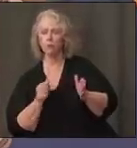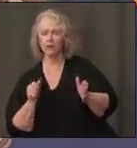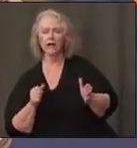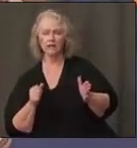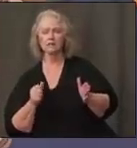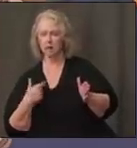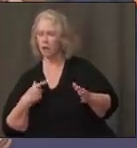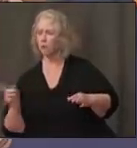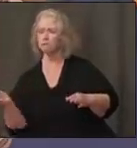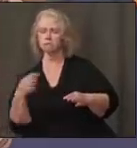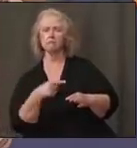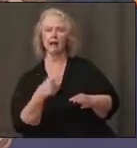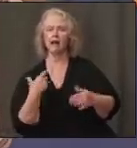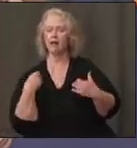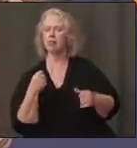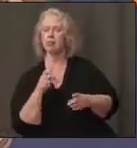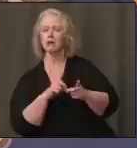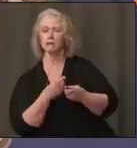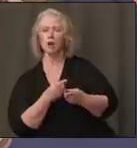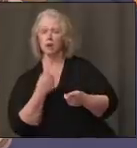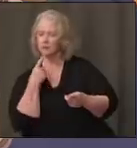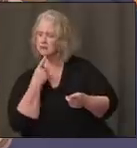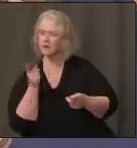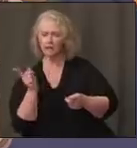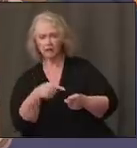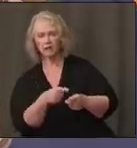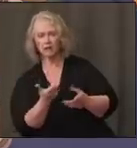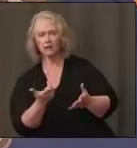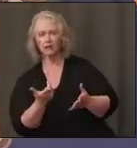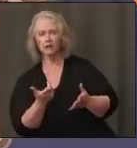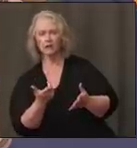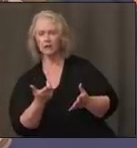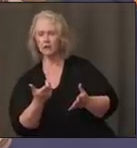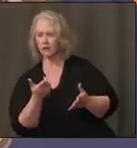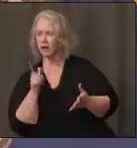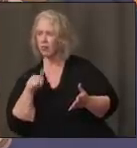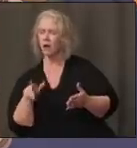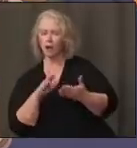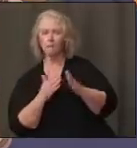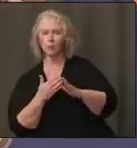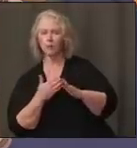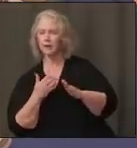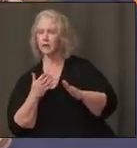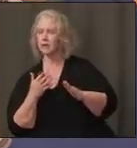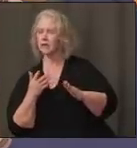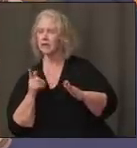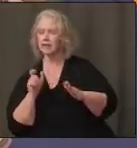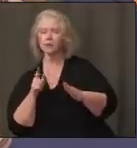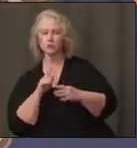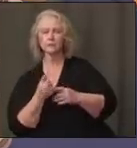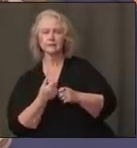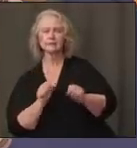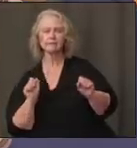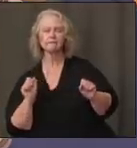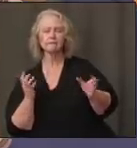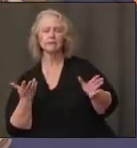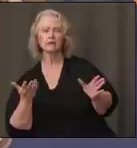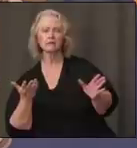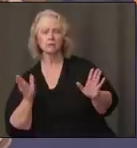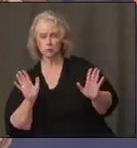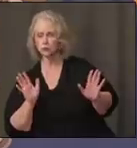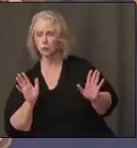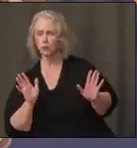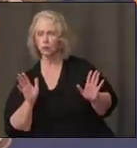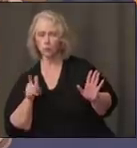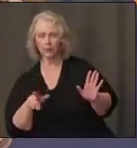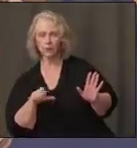health department out there and I'd say, this is in the interest of the broader community, not just the people in this building. So I want you to take